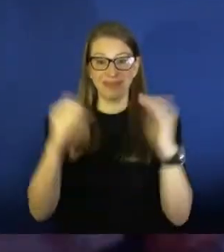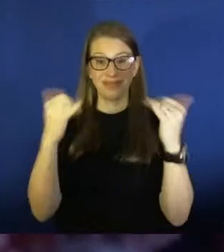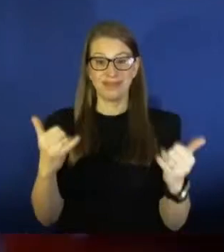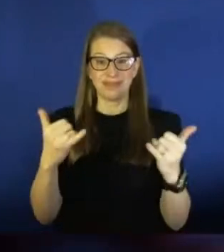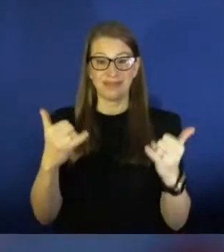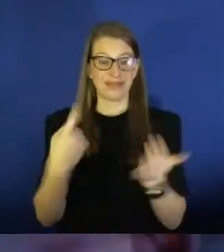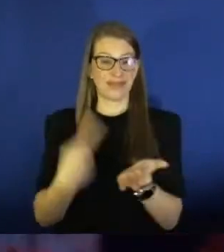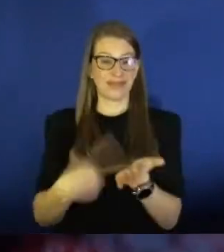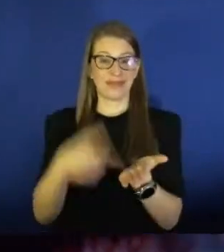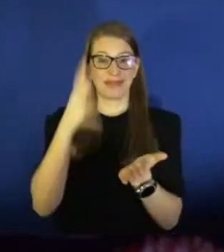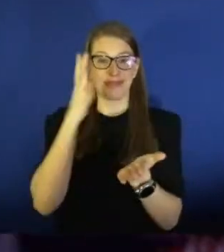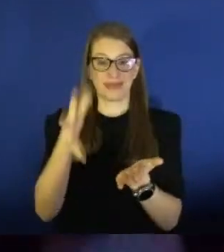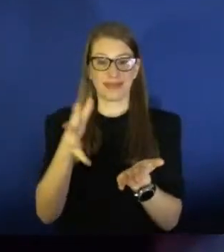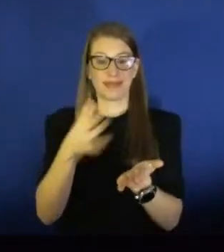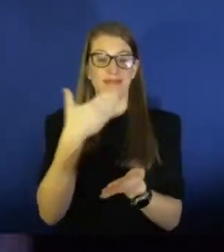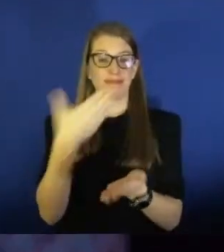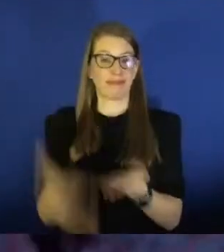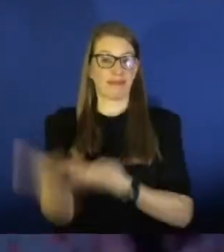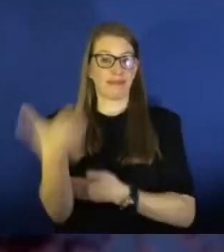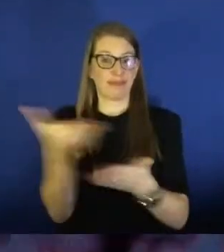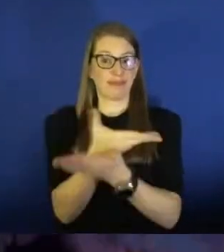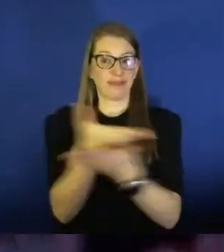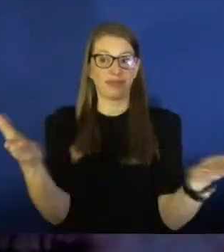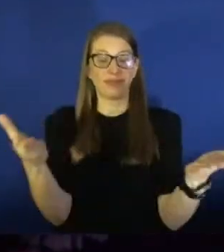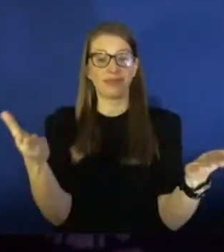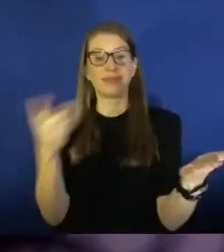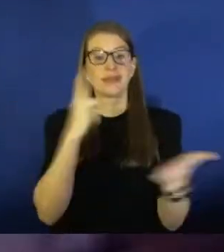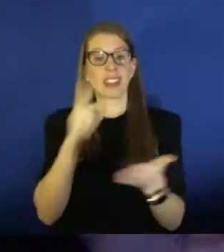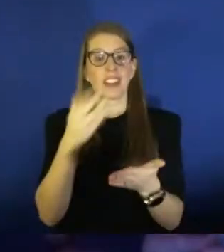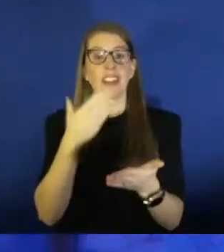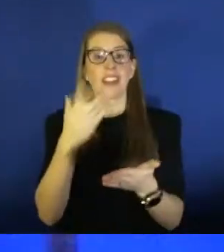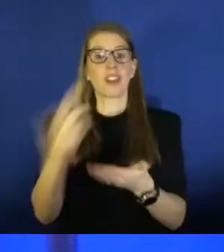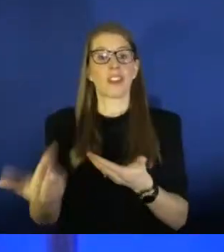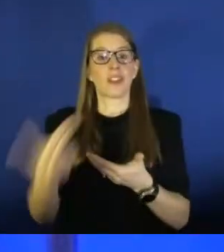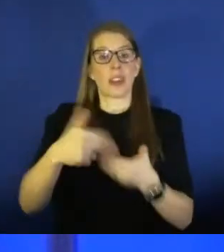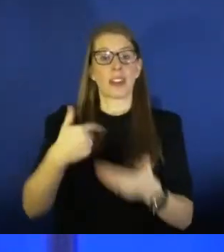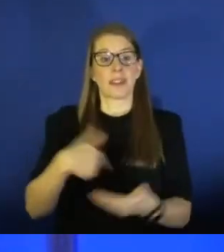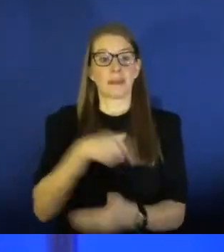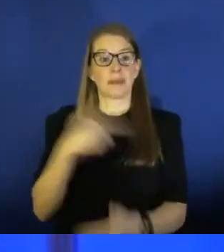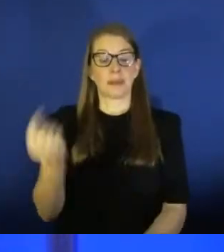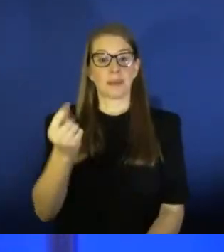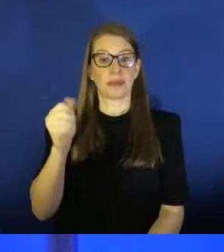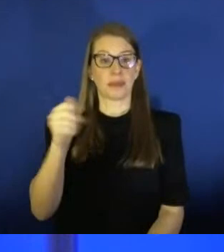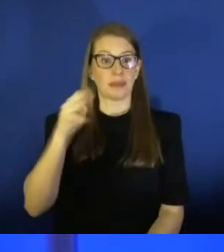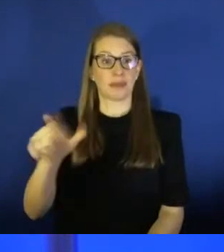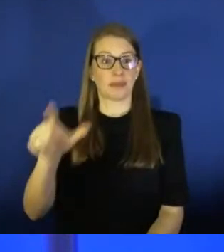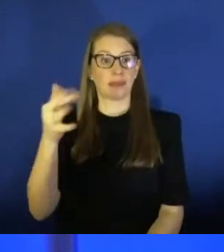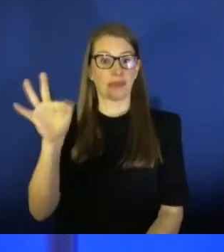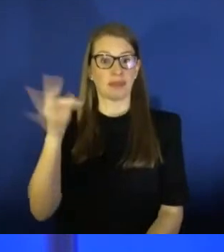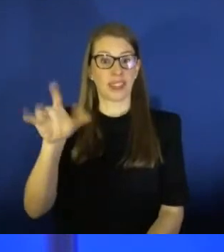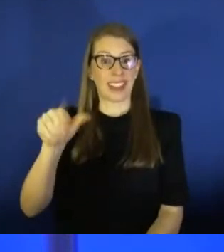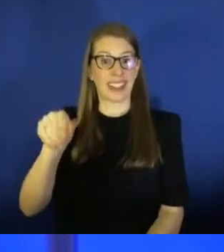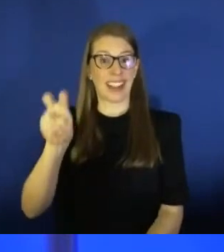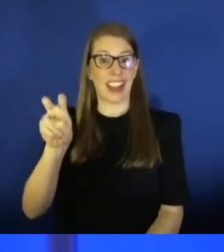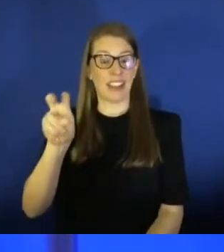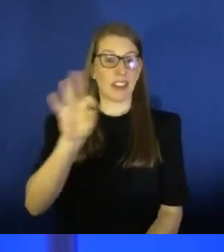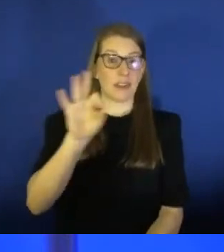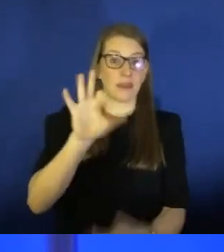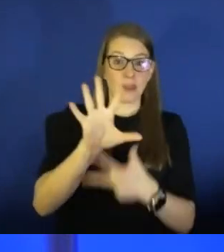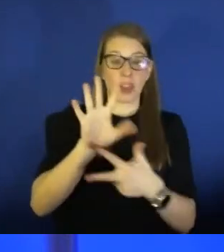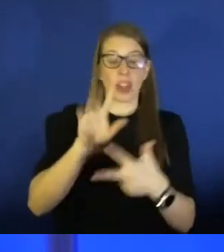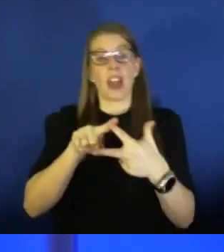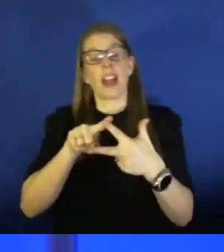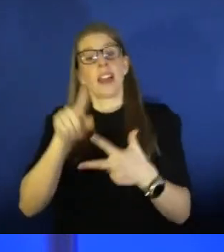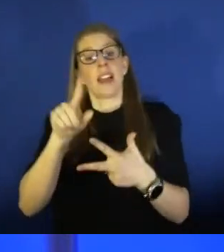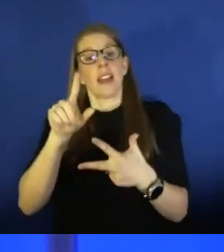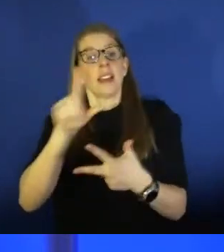And good morning to you. Thank you so much for being with us. It is Tuesday, April 19th, and we are live on Facebook, YouTube, and Twitter at